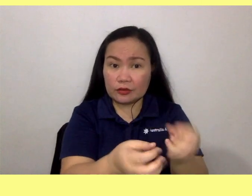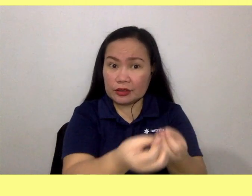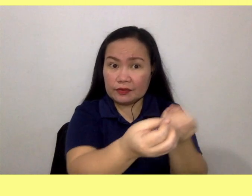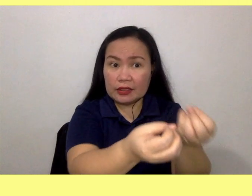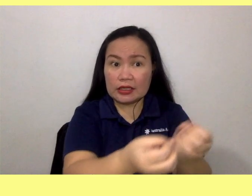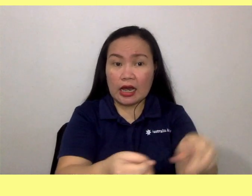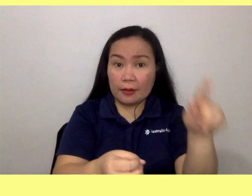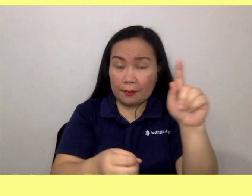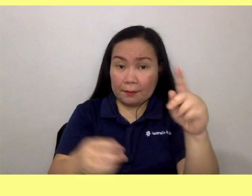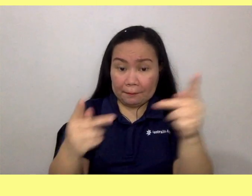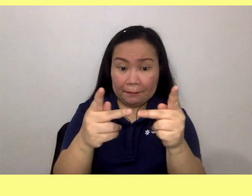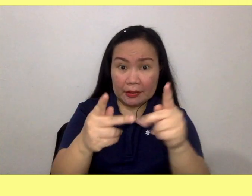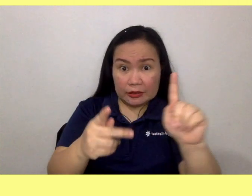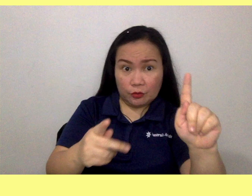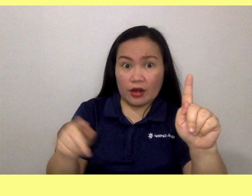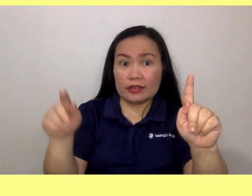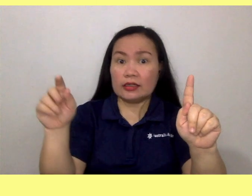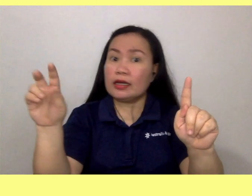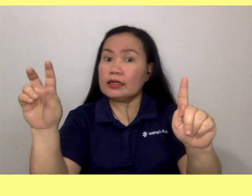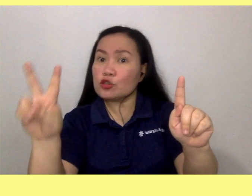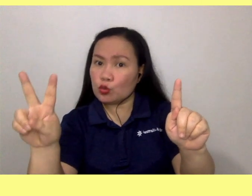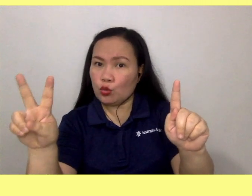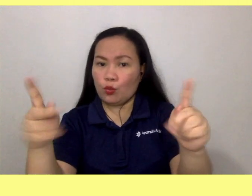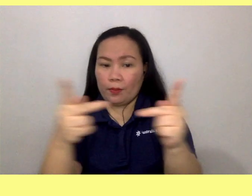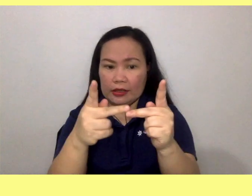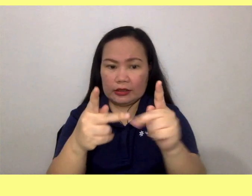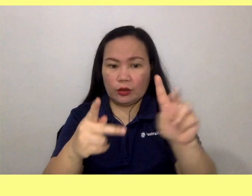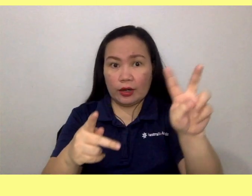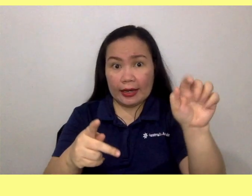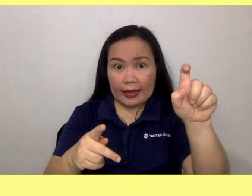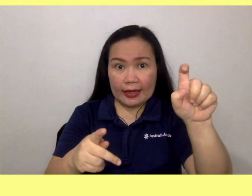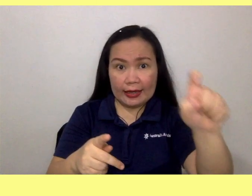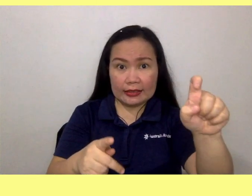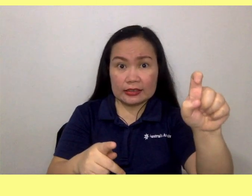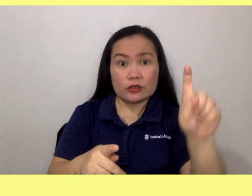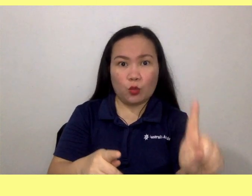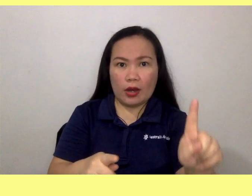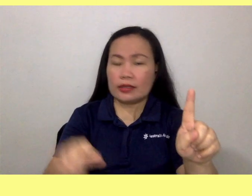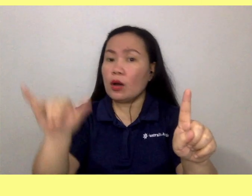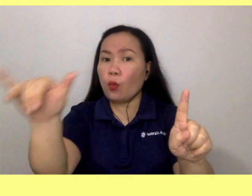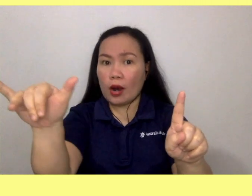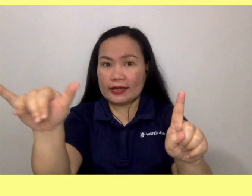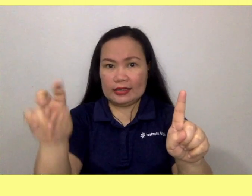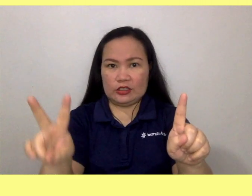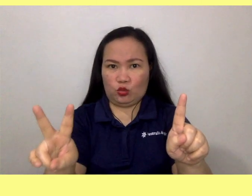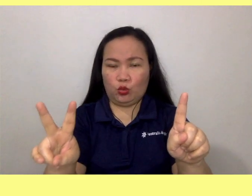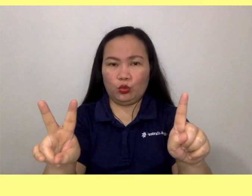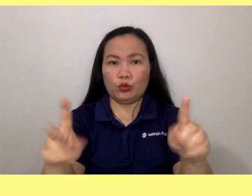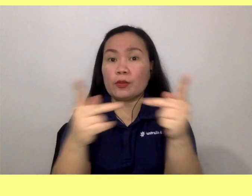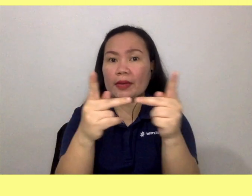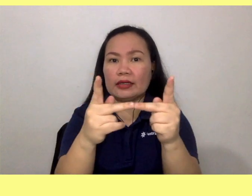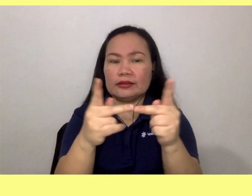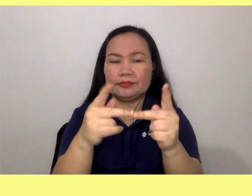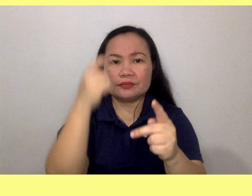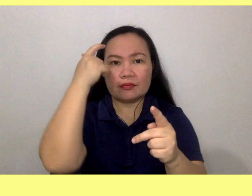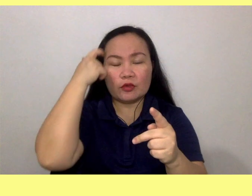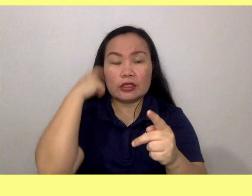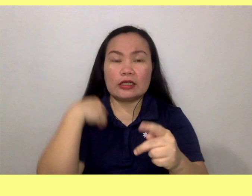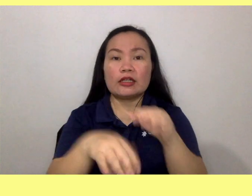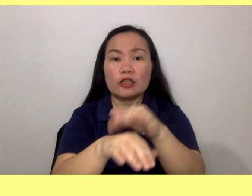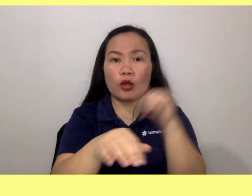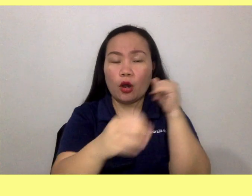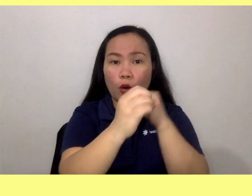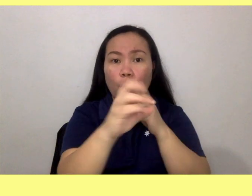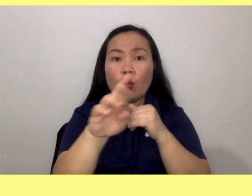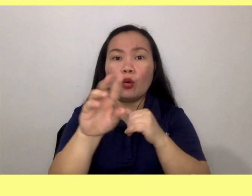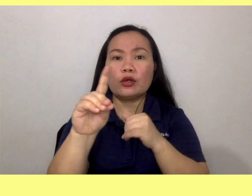the partner ng 1 ay 2. Okay, so when x is 1, ang ating y ay 2. Or kapag